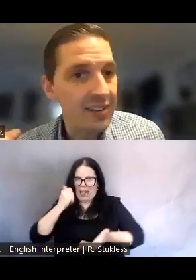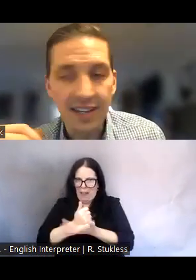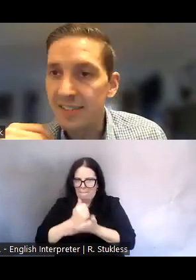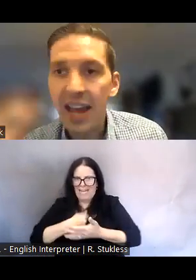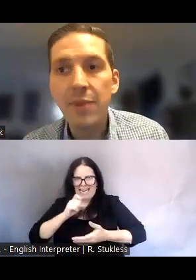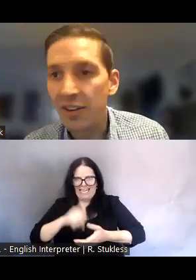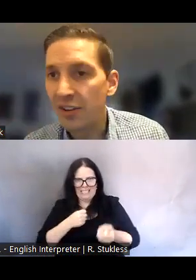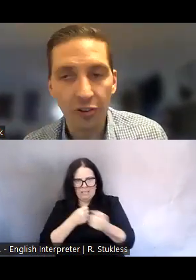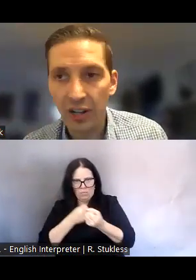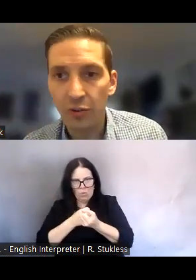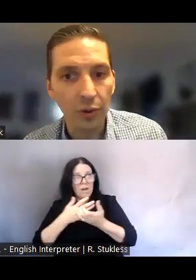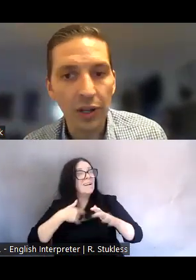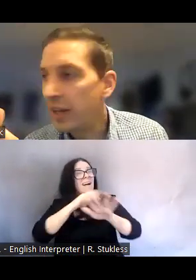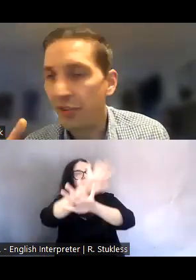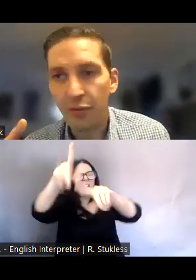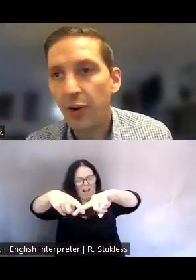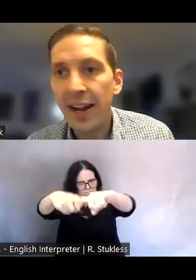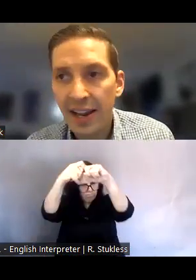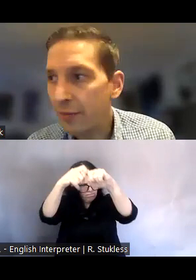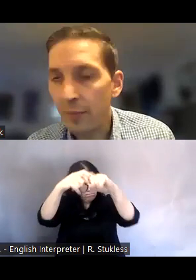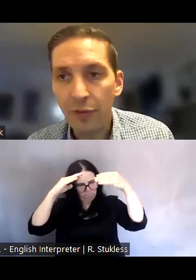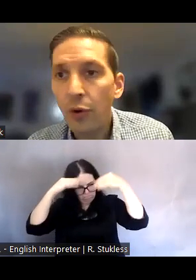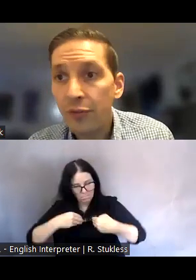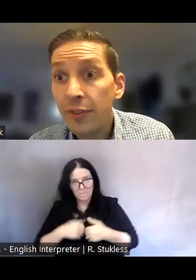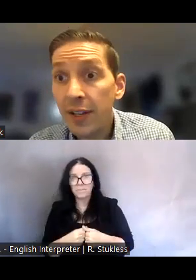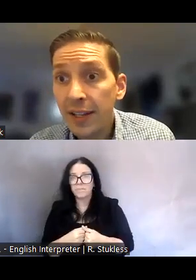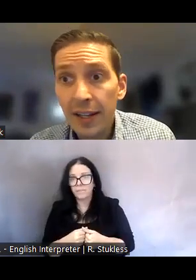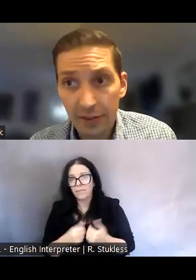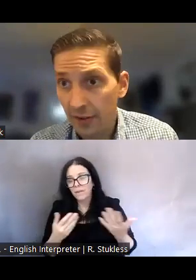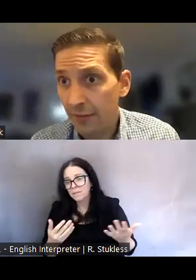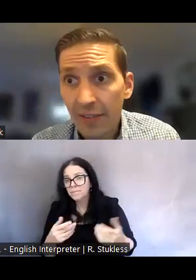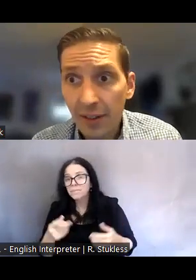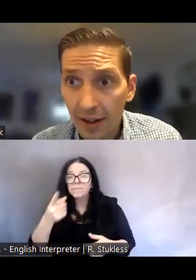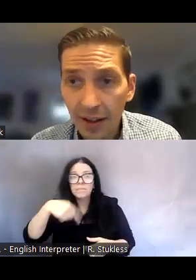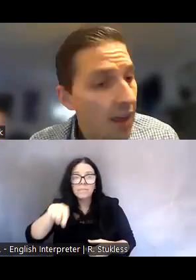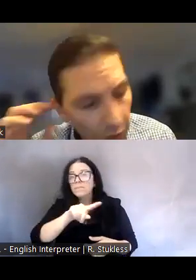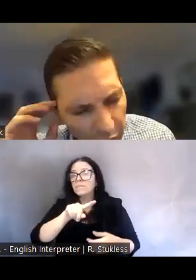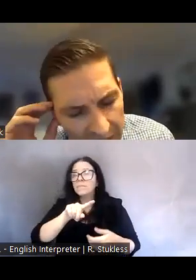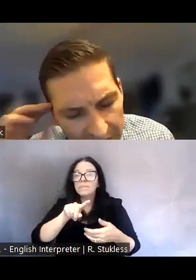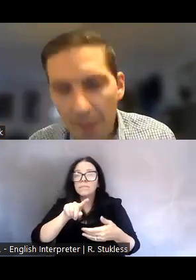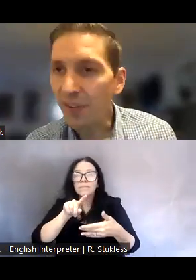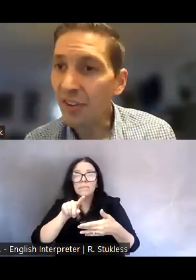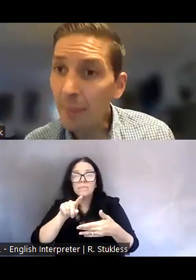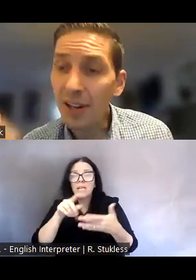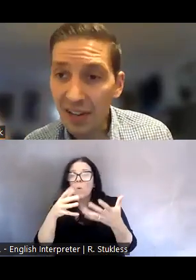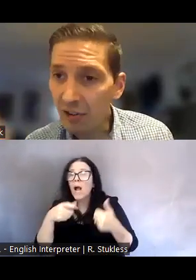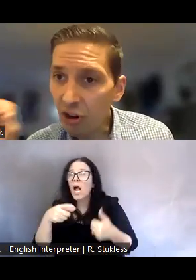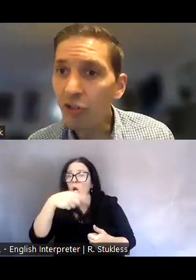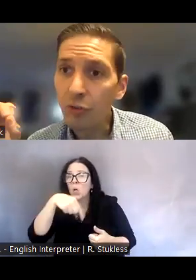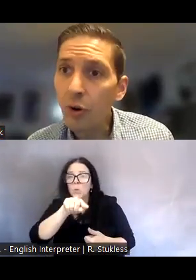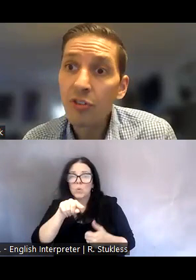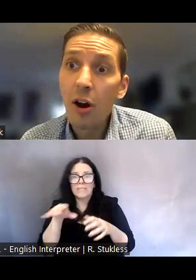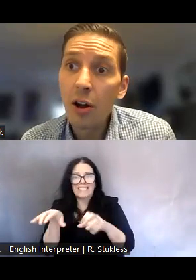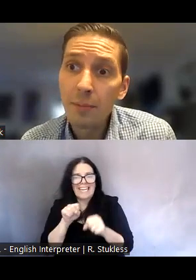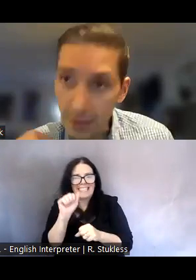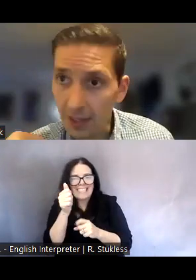today to take 10 minutes in your schedule. It's Friday from 4:50 to 5 o'clock. Those are the 10 minutes I'm going to take just